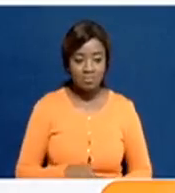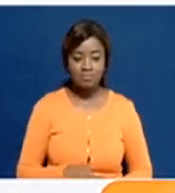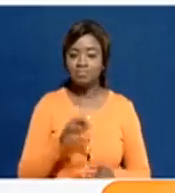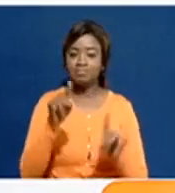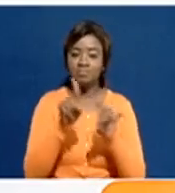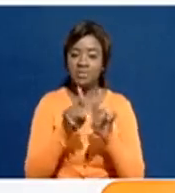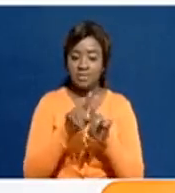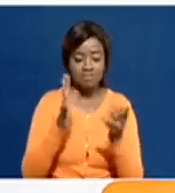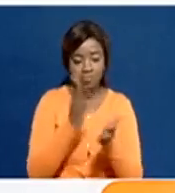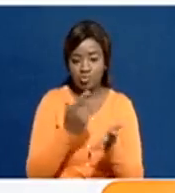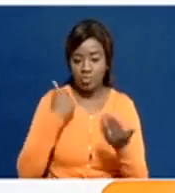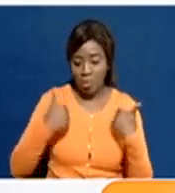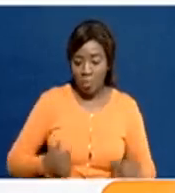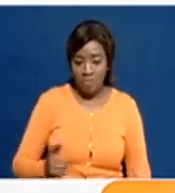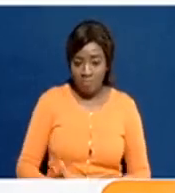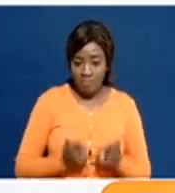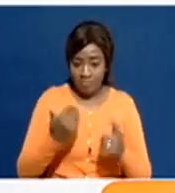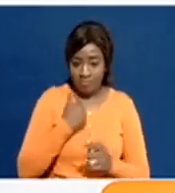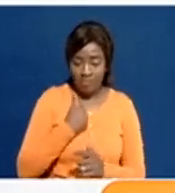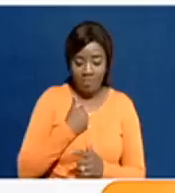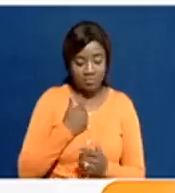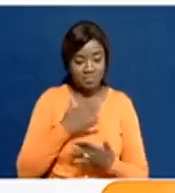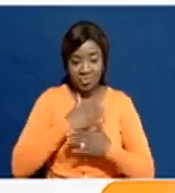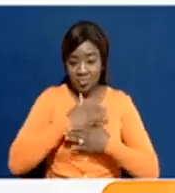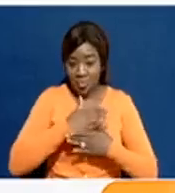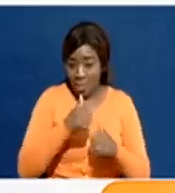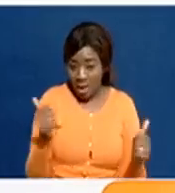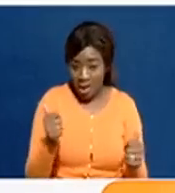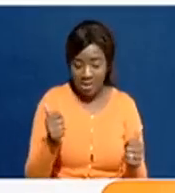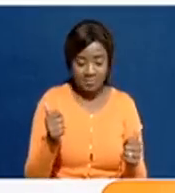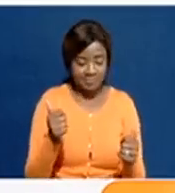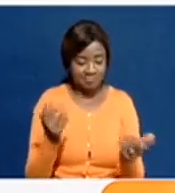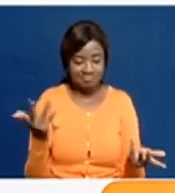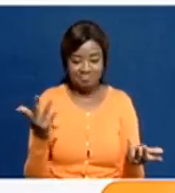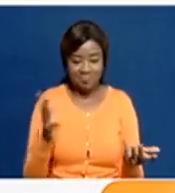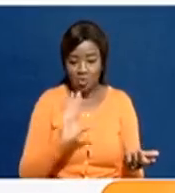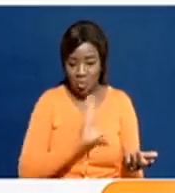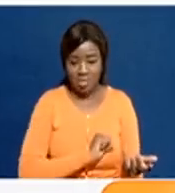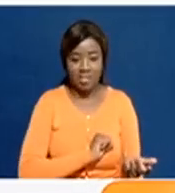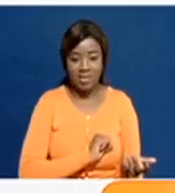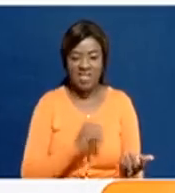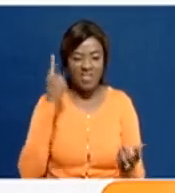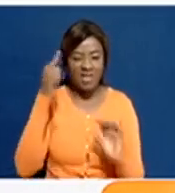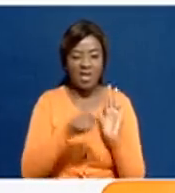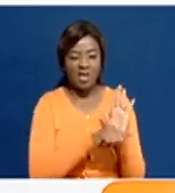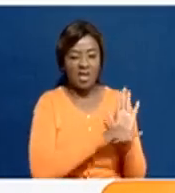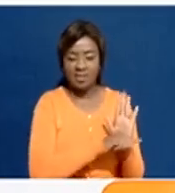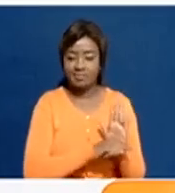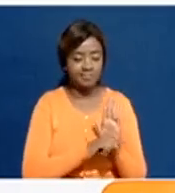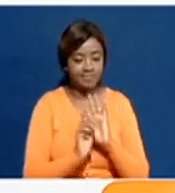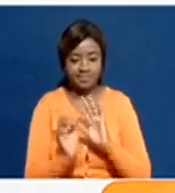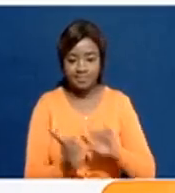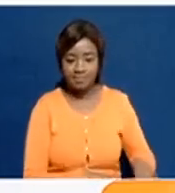I have my life. So as long as I've got it, let me keep on. Yeah. So you don't keep on thinking about the negativities. Yeah, we keep